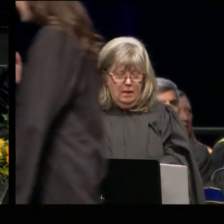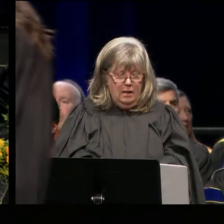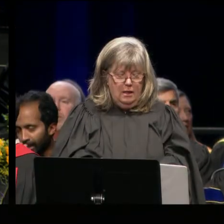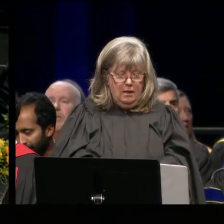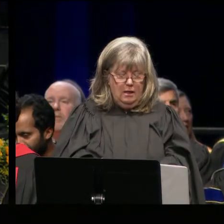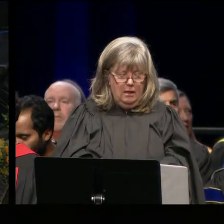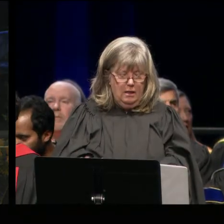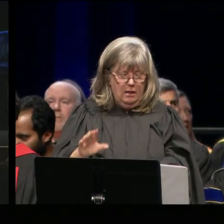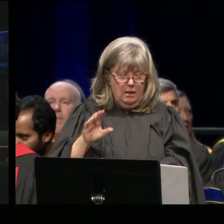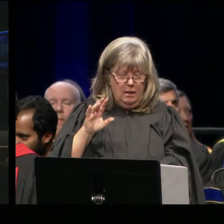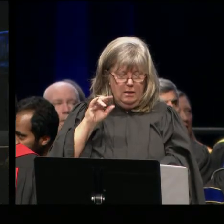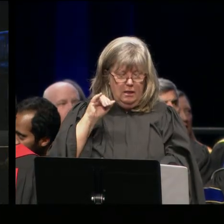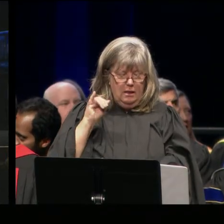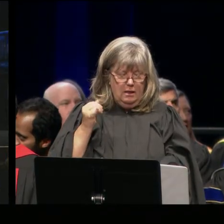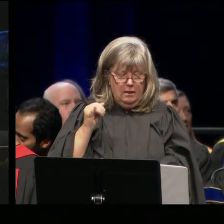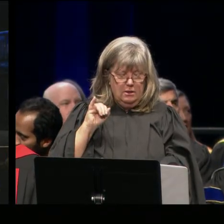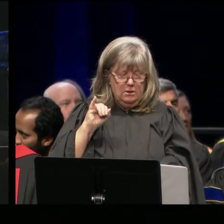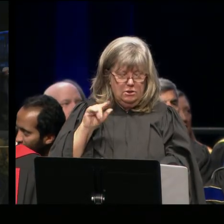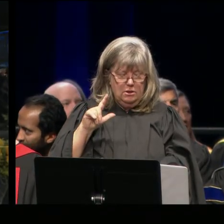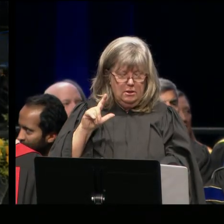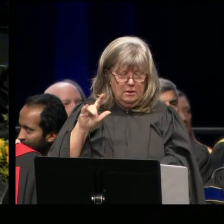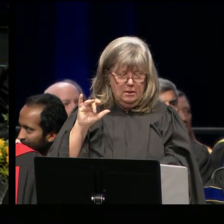Jillian Plattner.